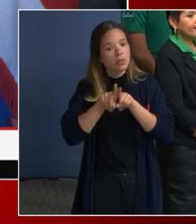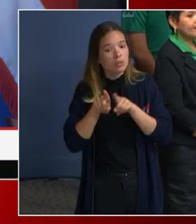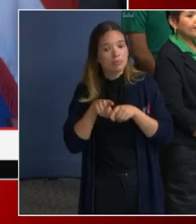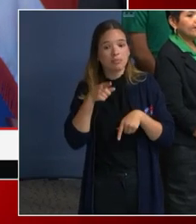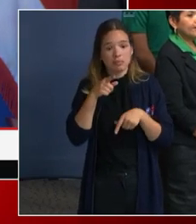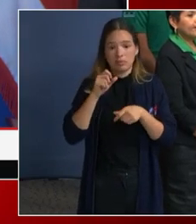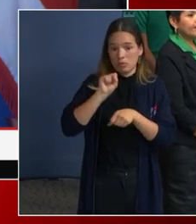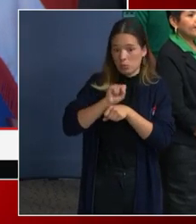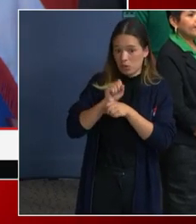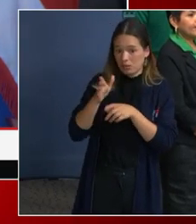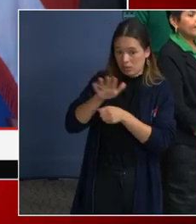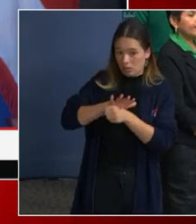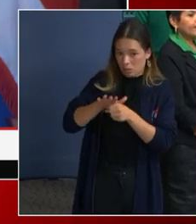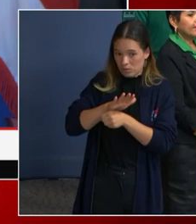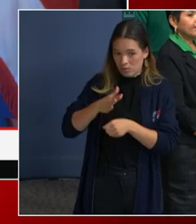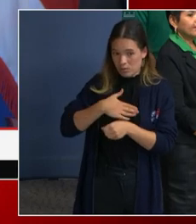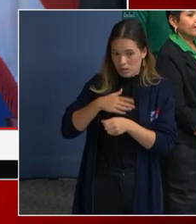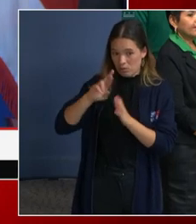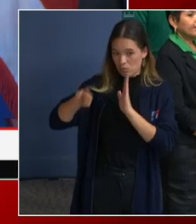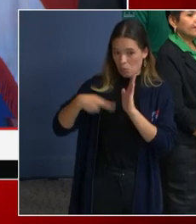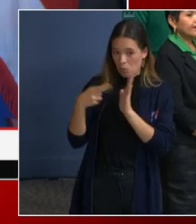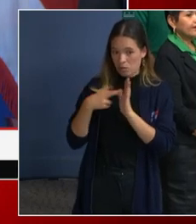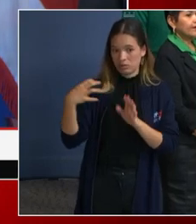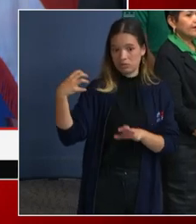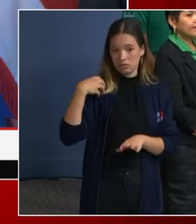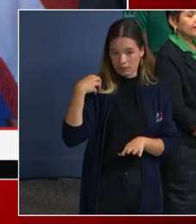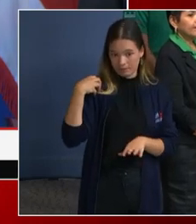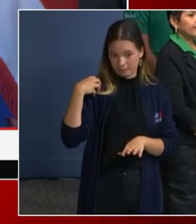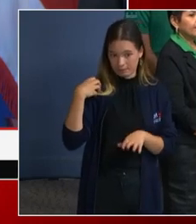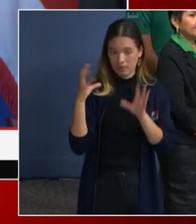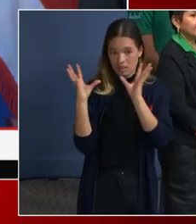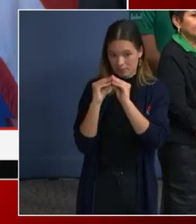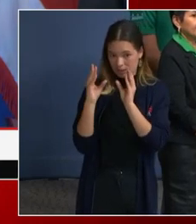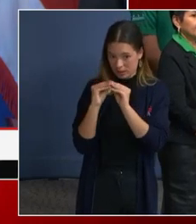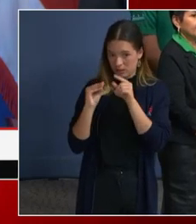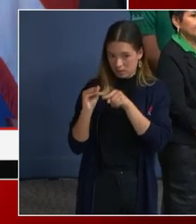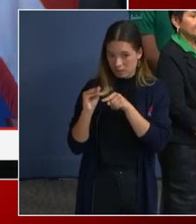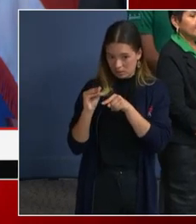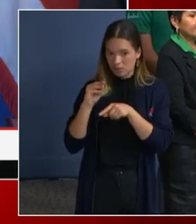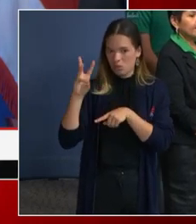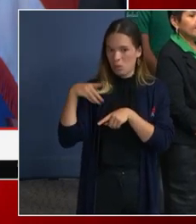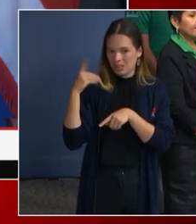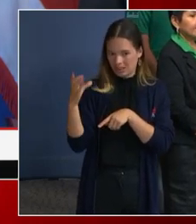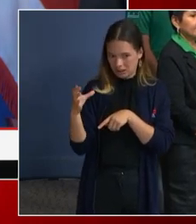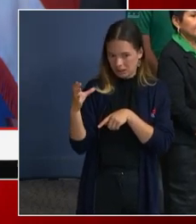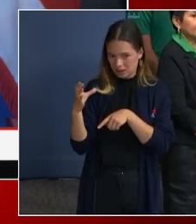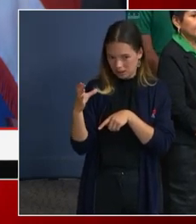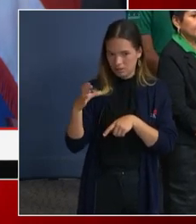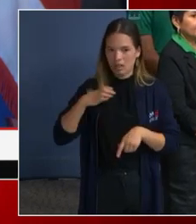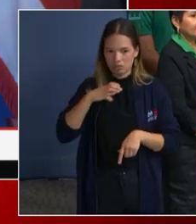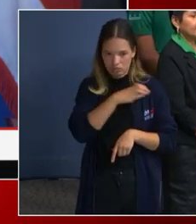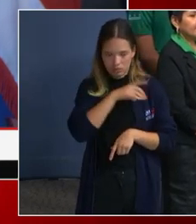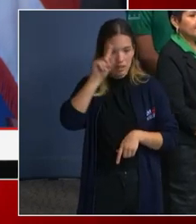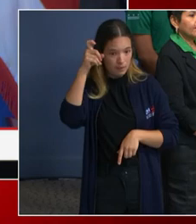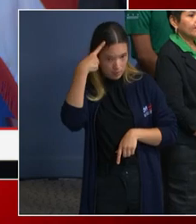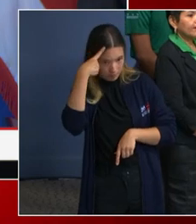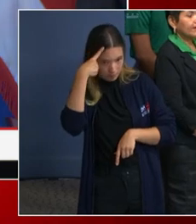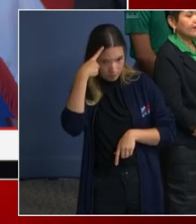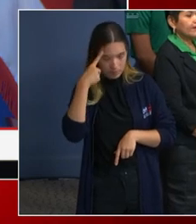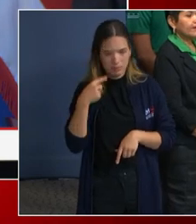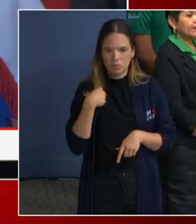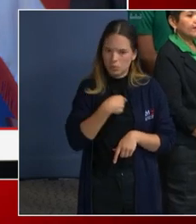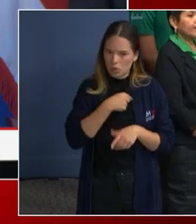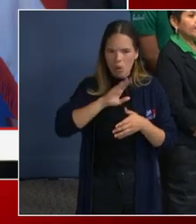my role as chair of a committee at the Metro Washington Council of Governments. We were able to pass unanimously a